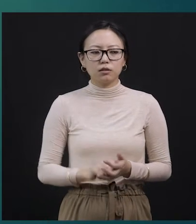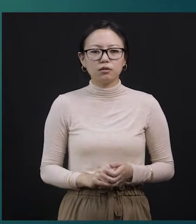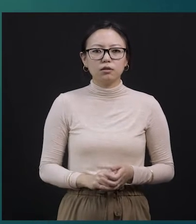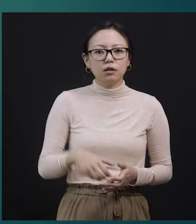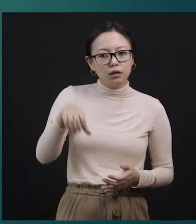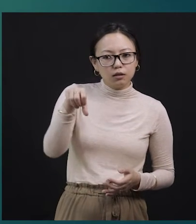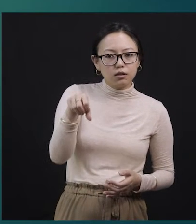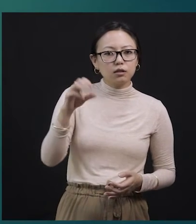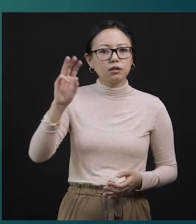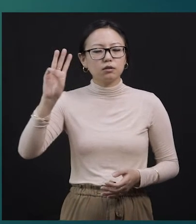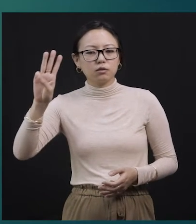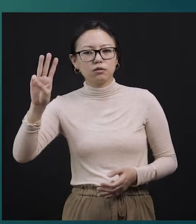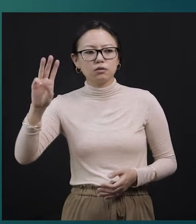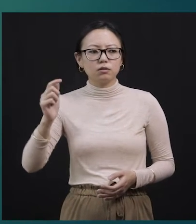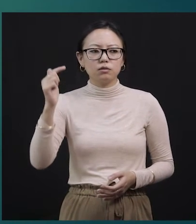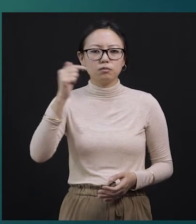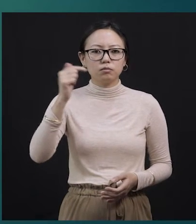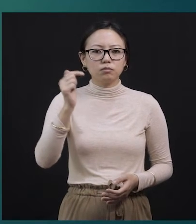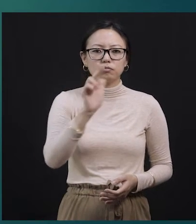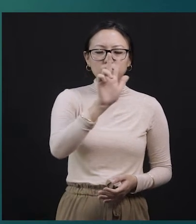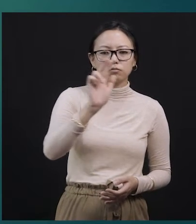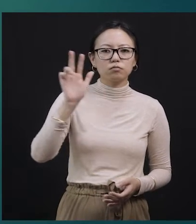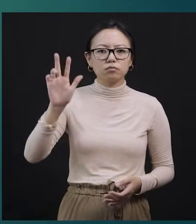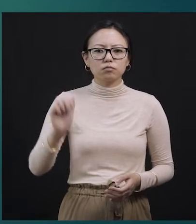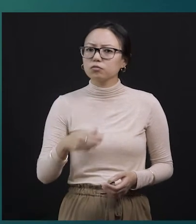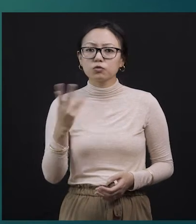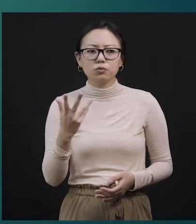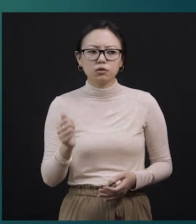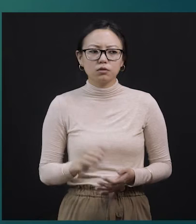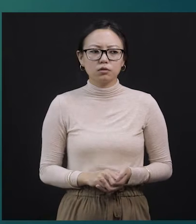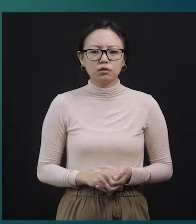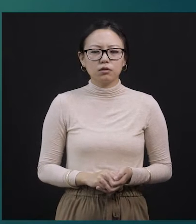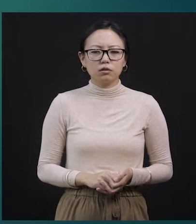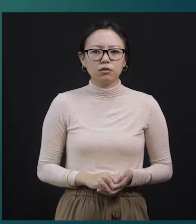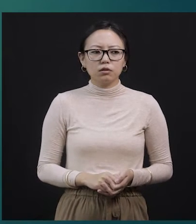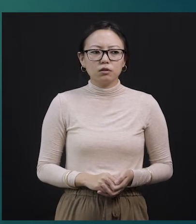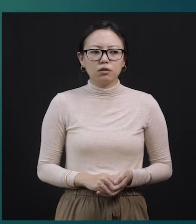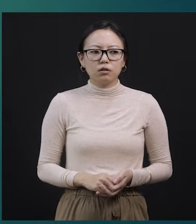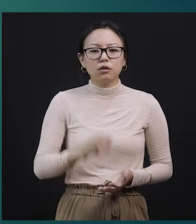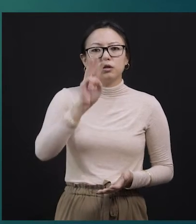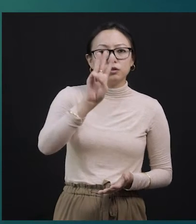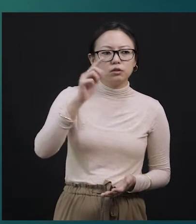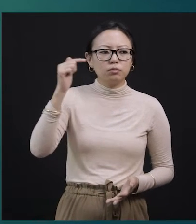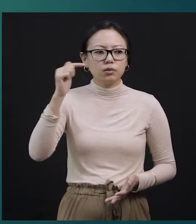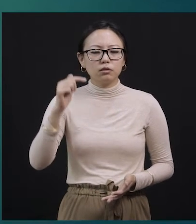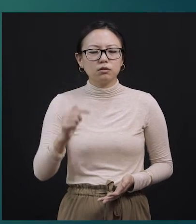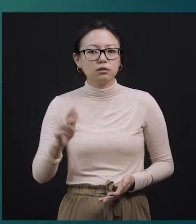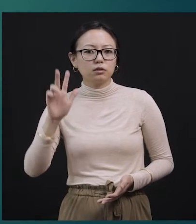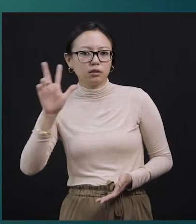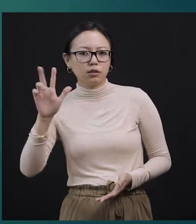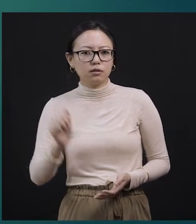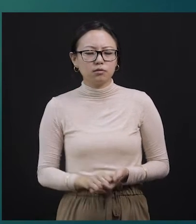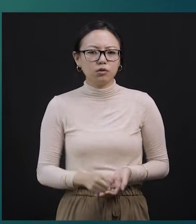now, how much you'll get, children? This is 3. So 3 is a small number comparing